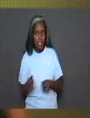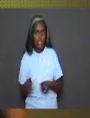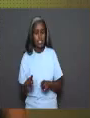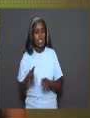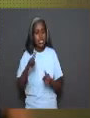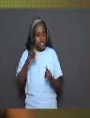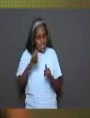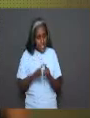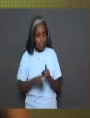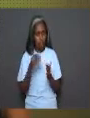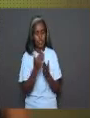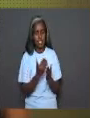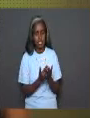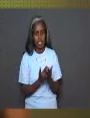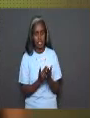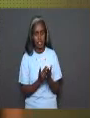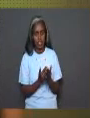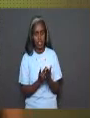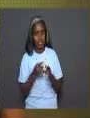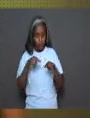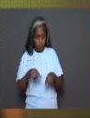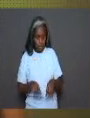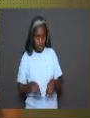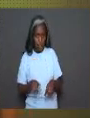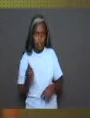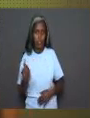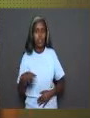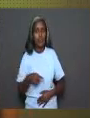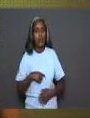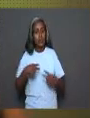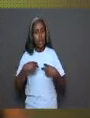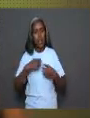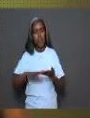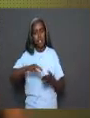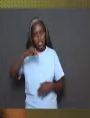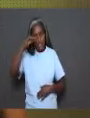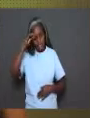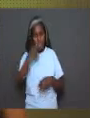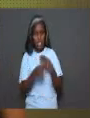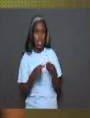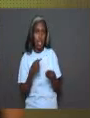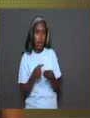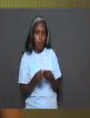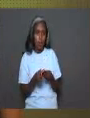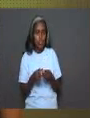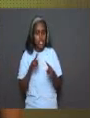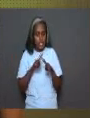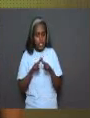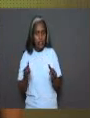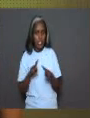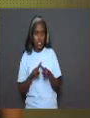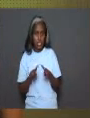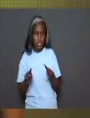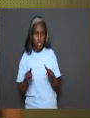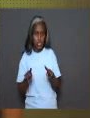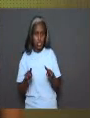end of the lesson. Today, we have learned about the